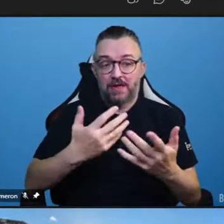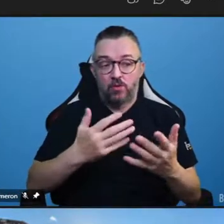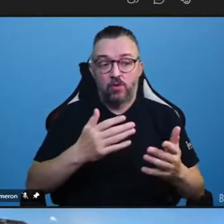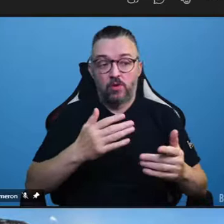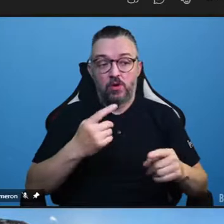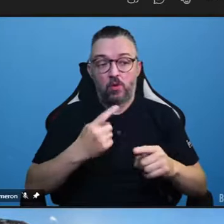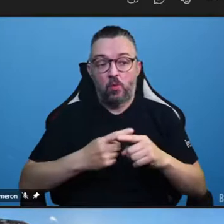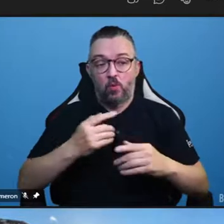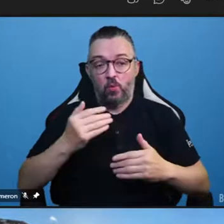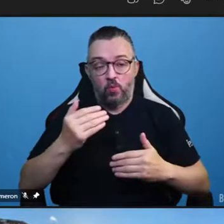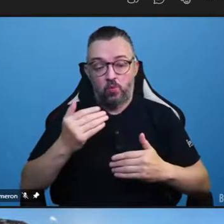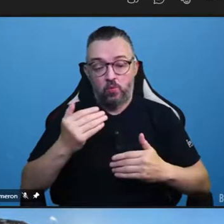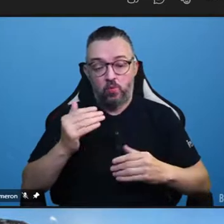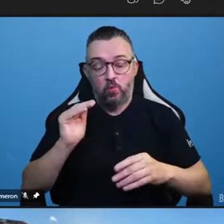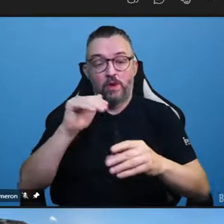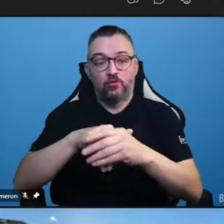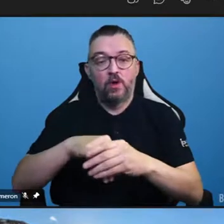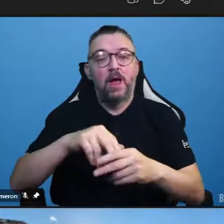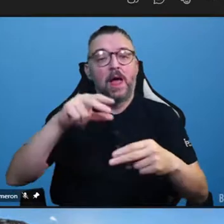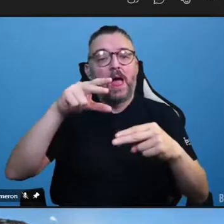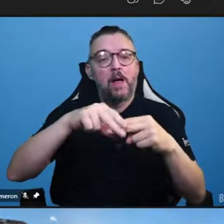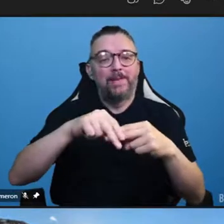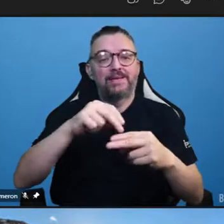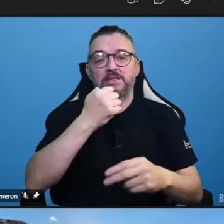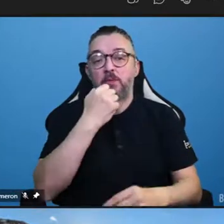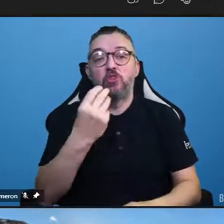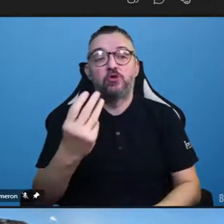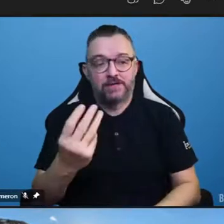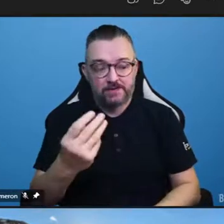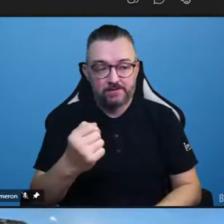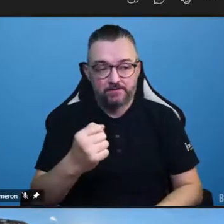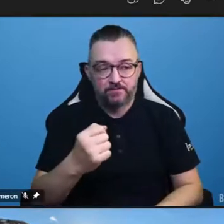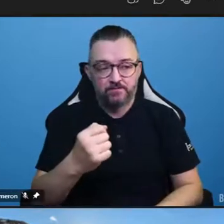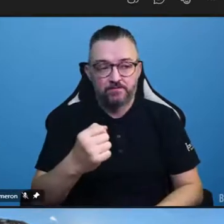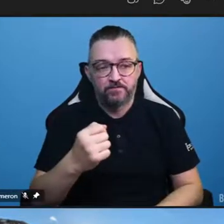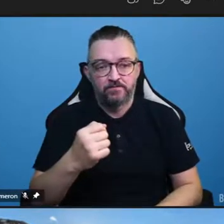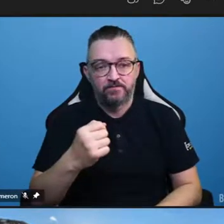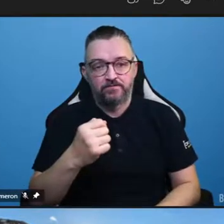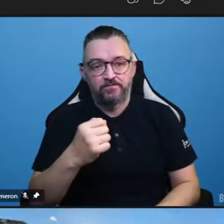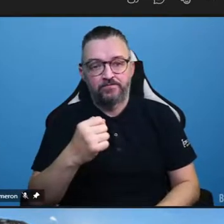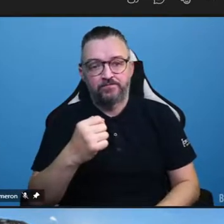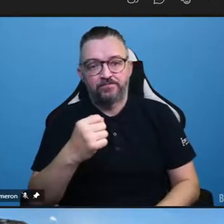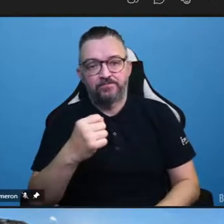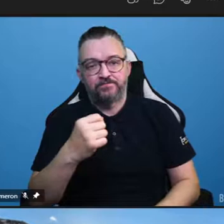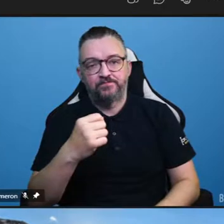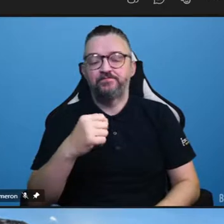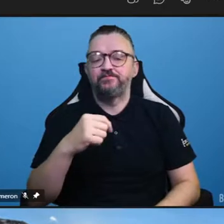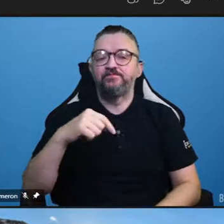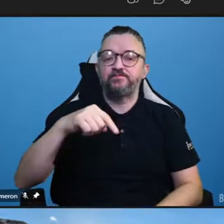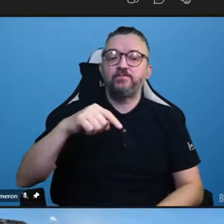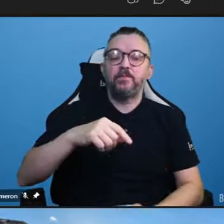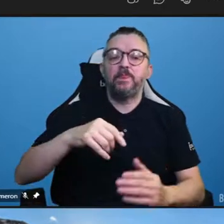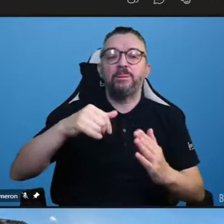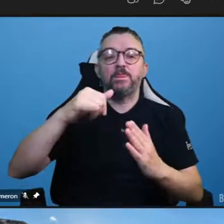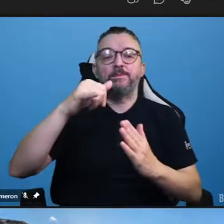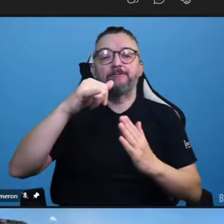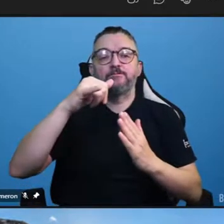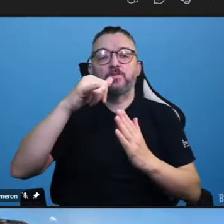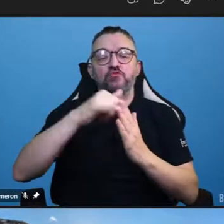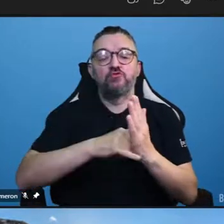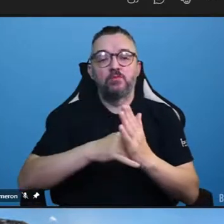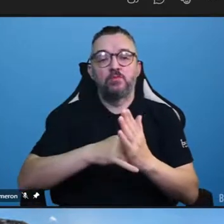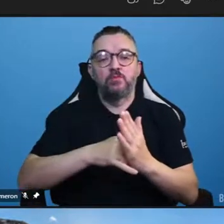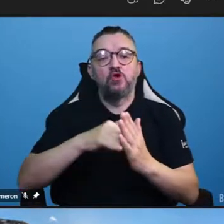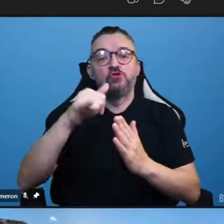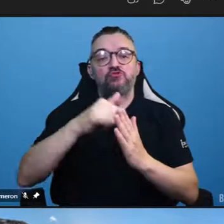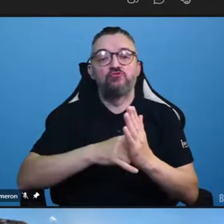move into Appendix 3 just to take you through that. So as I said, this was an Audit Scotland report that was produced in July of last